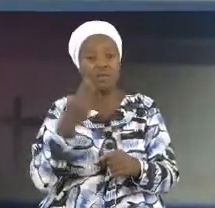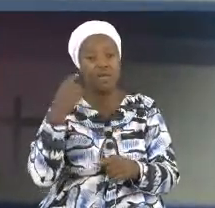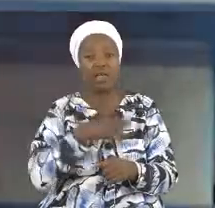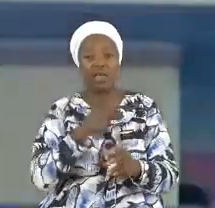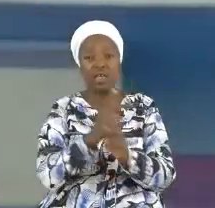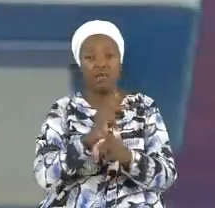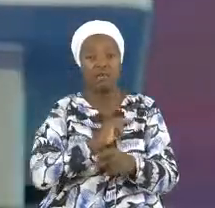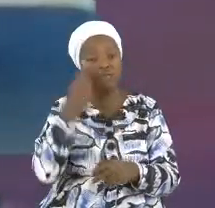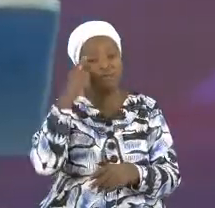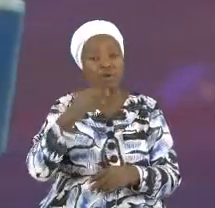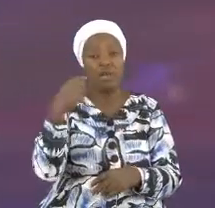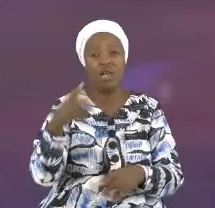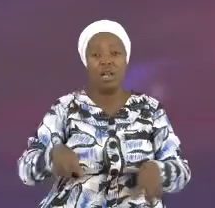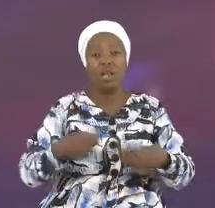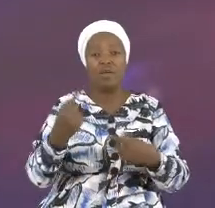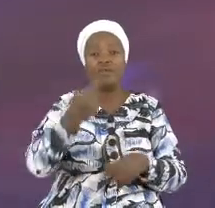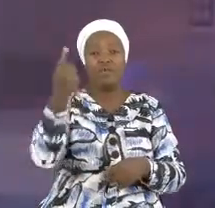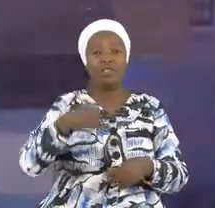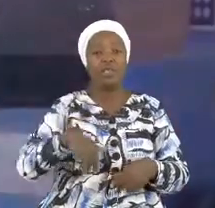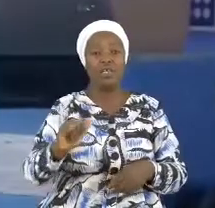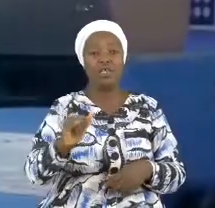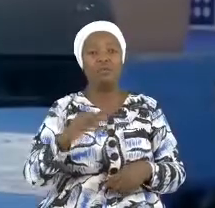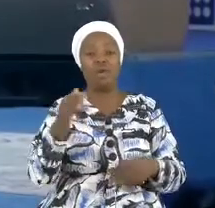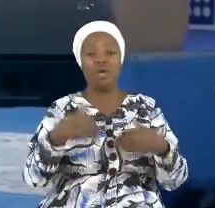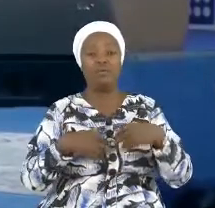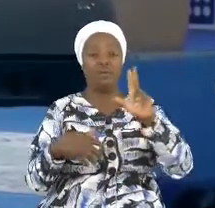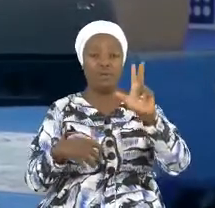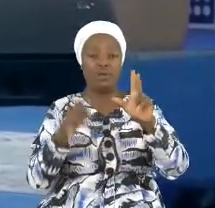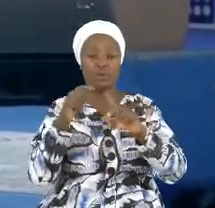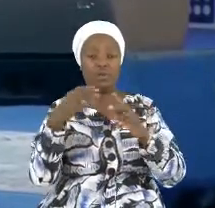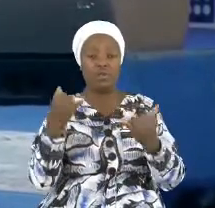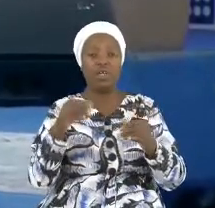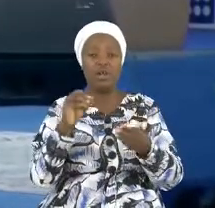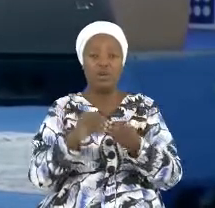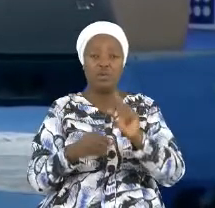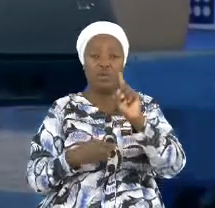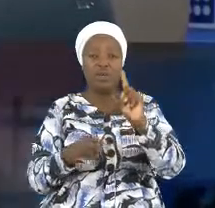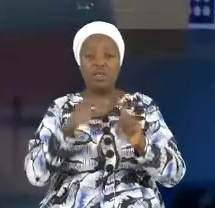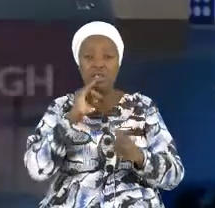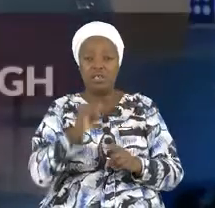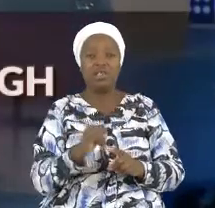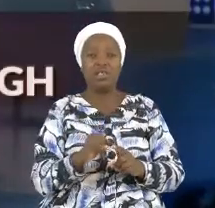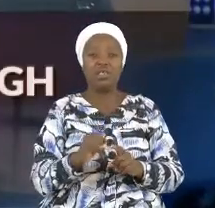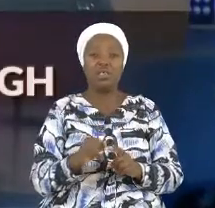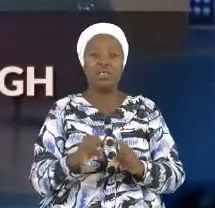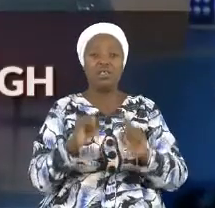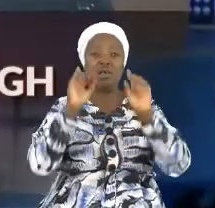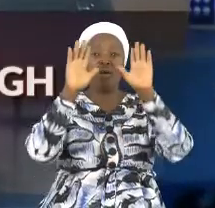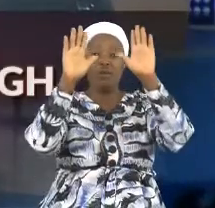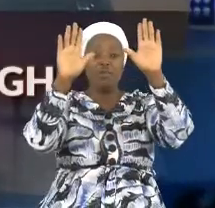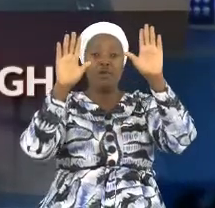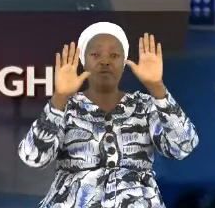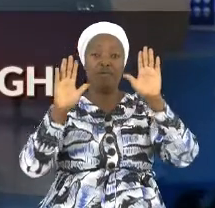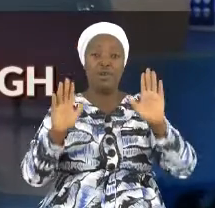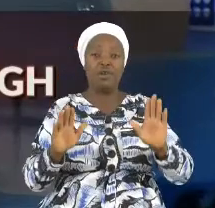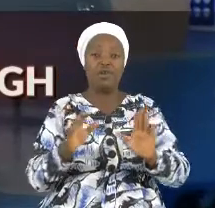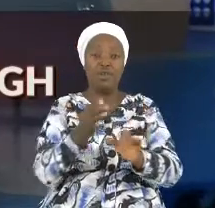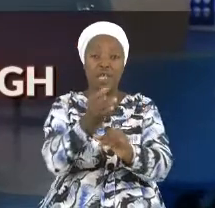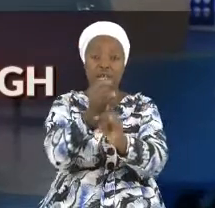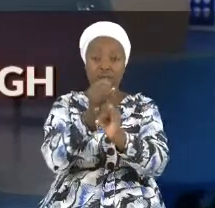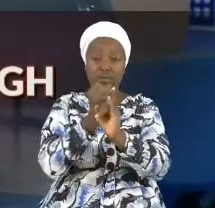going to talk about. Number one, marvelous heritage of salvation through the